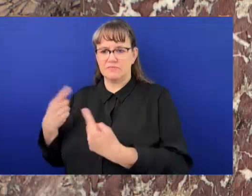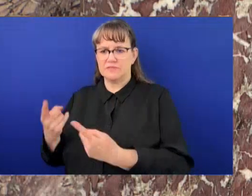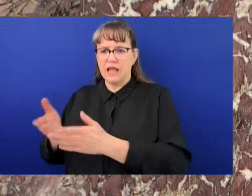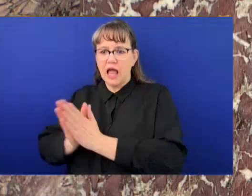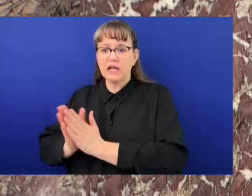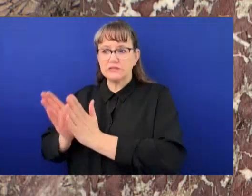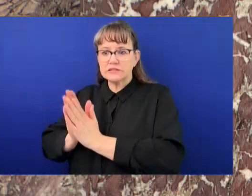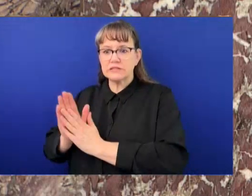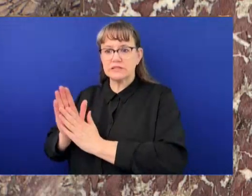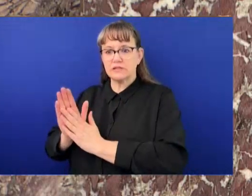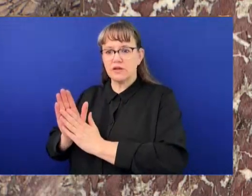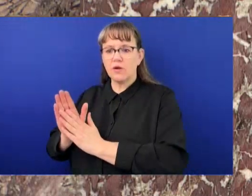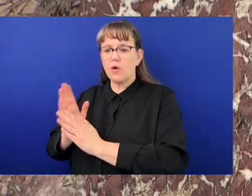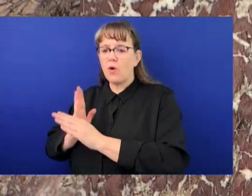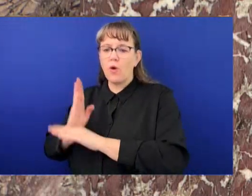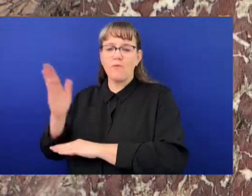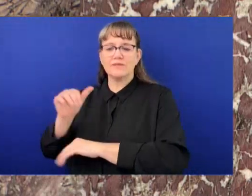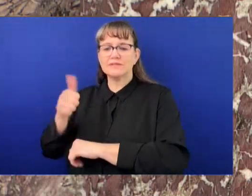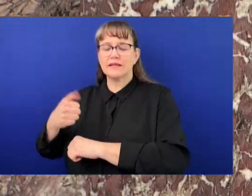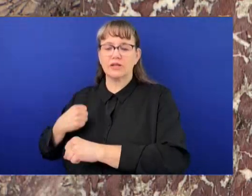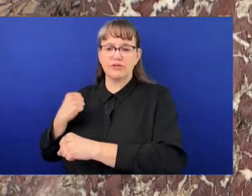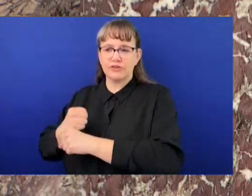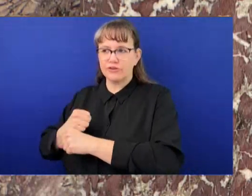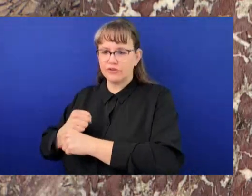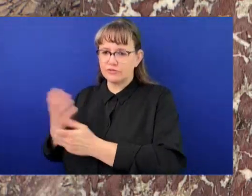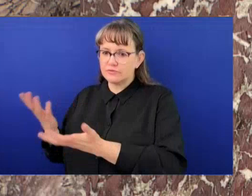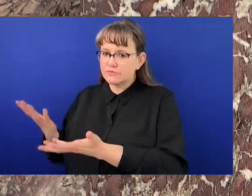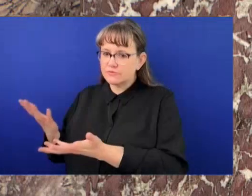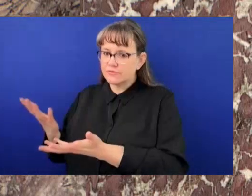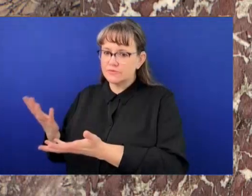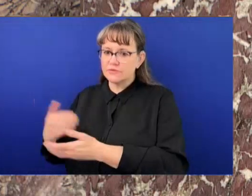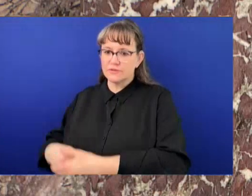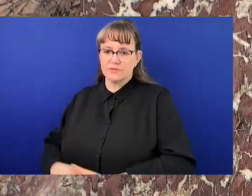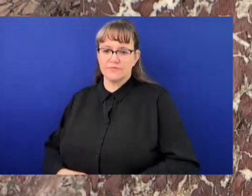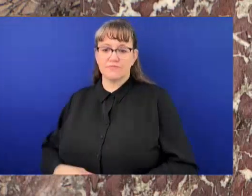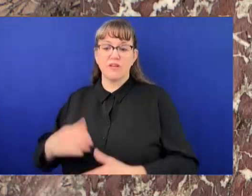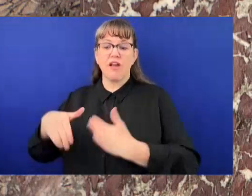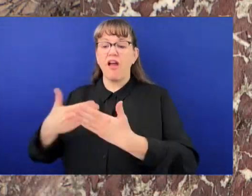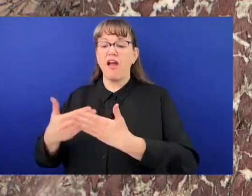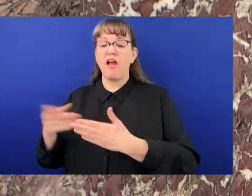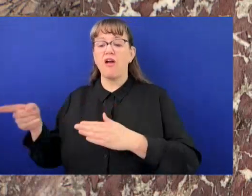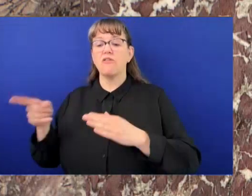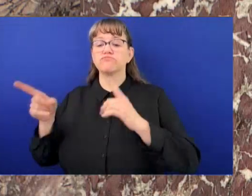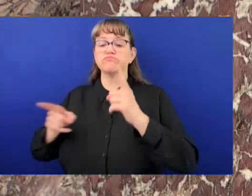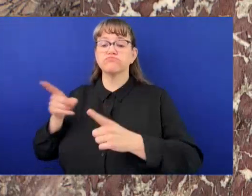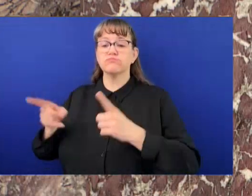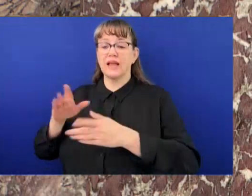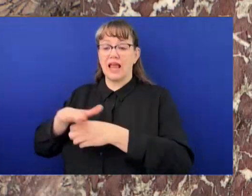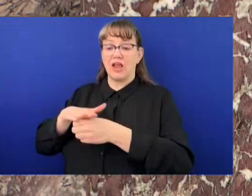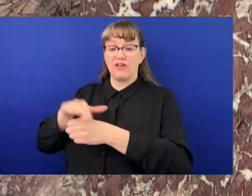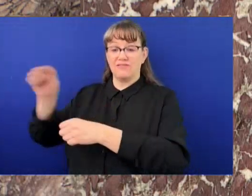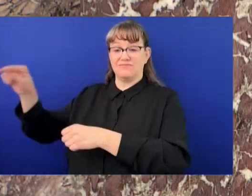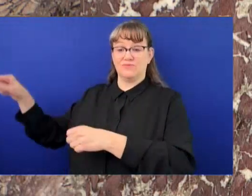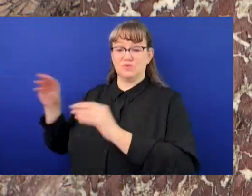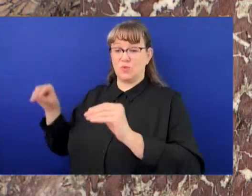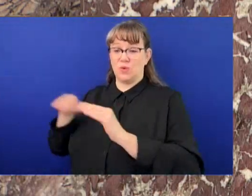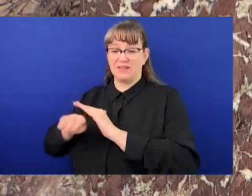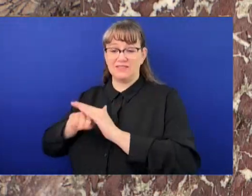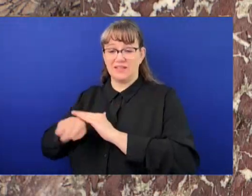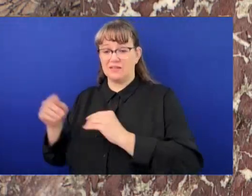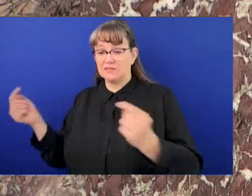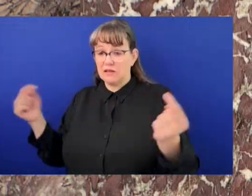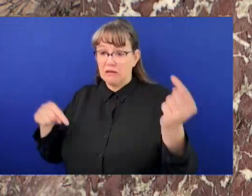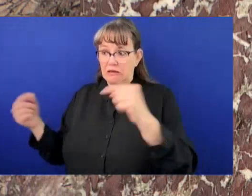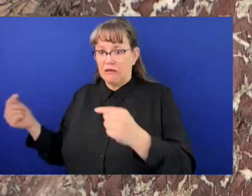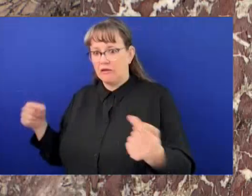outlying areas that don't have access. Indigenous leaders in the Northern First Nations Alliance have been clear. They need culturally sensitive